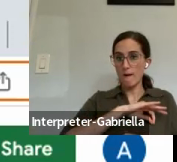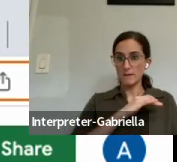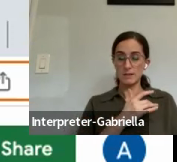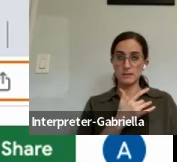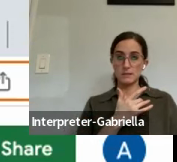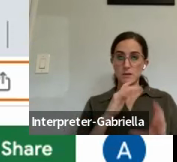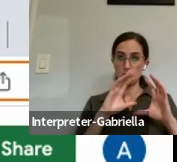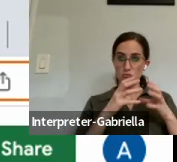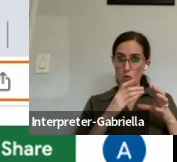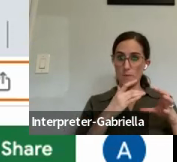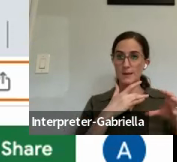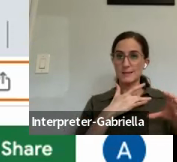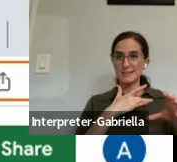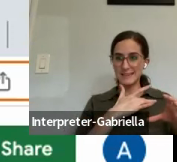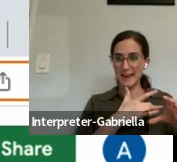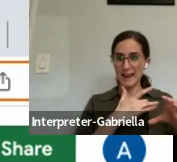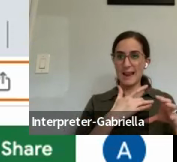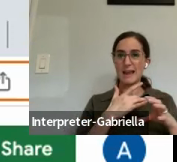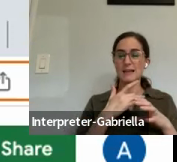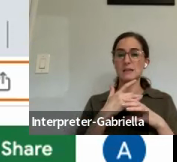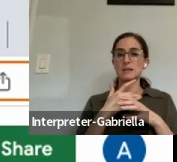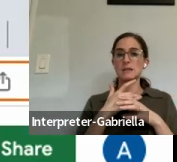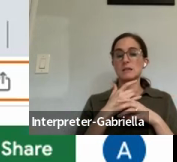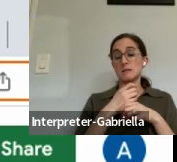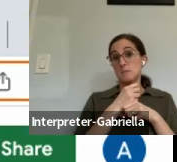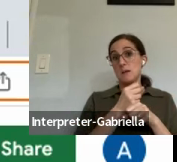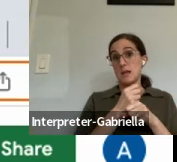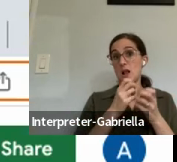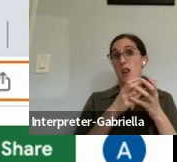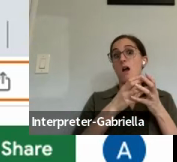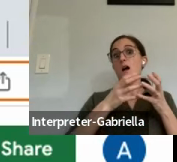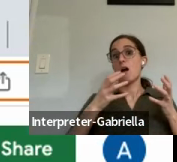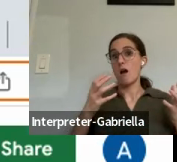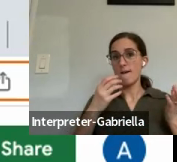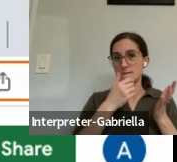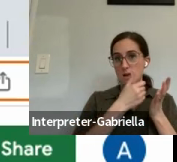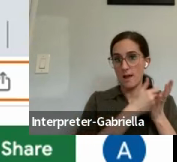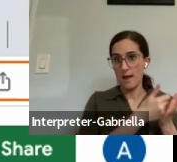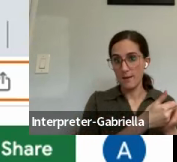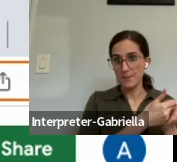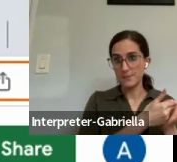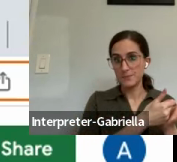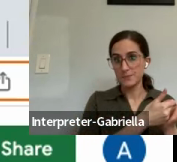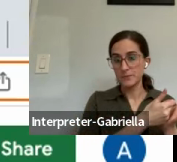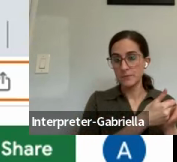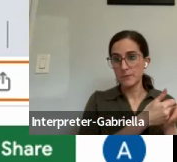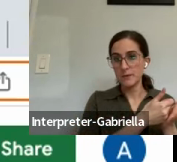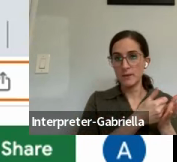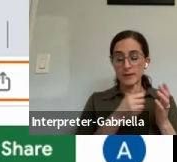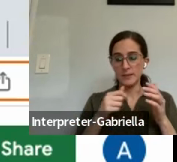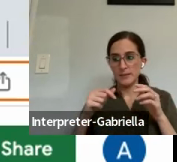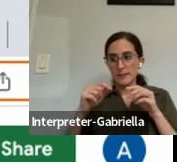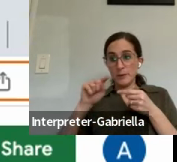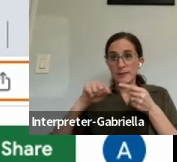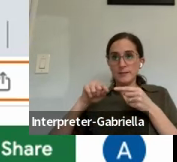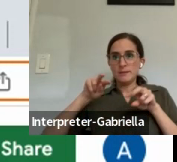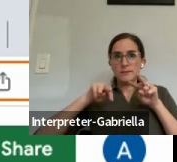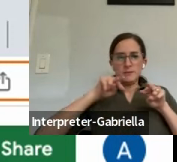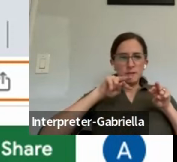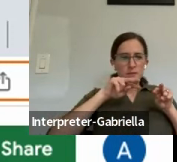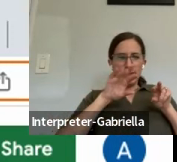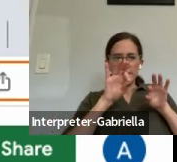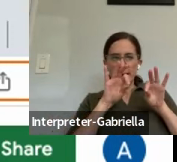to create a lot of the help when we were looking at the members of our community who need it. I'm